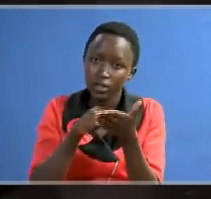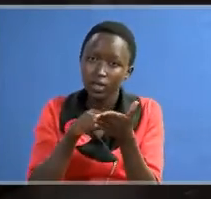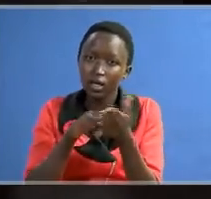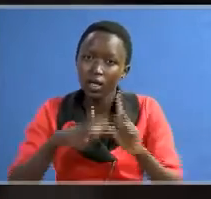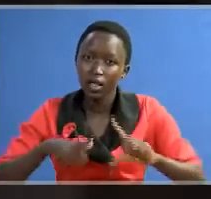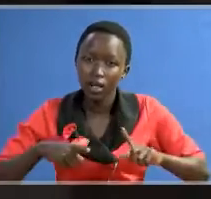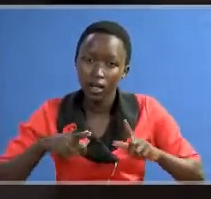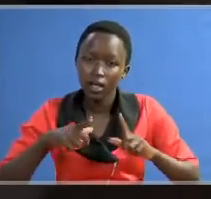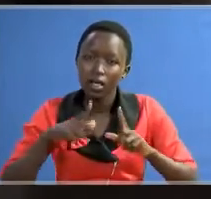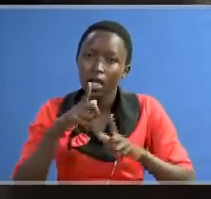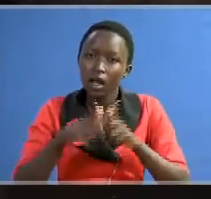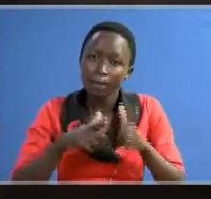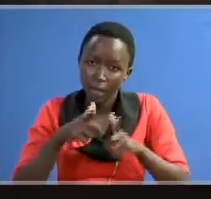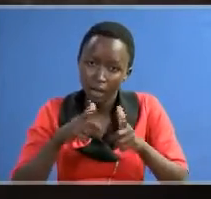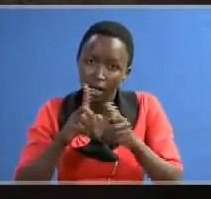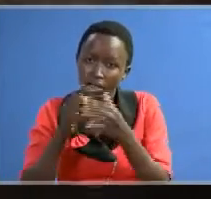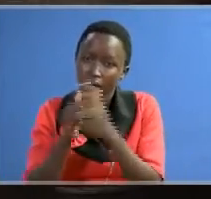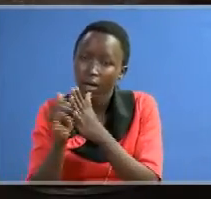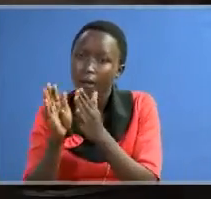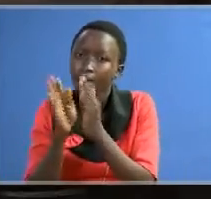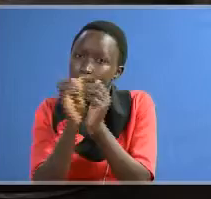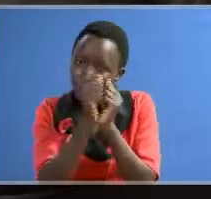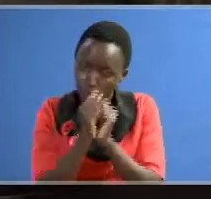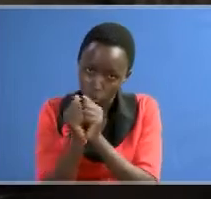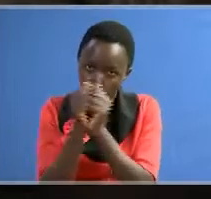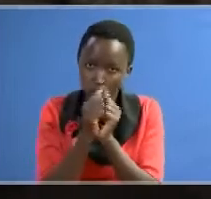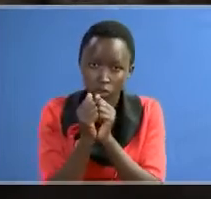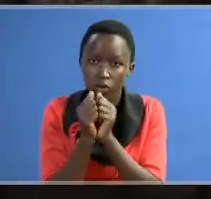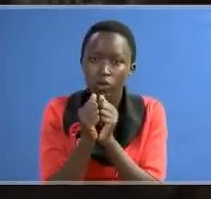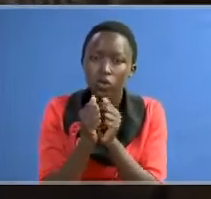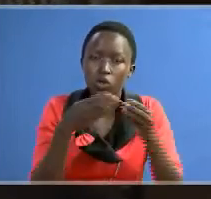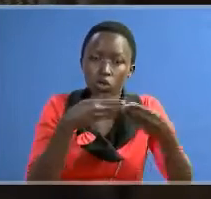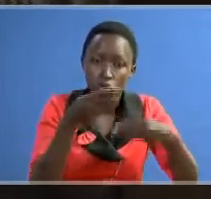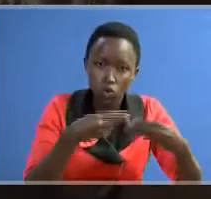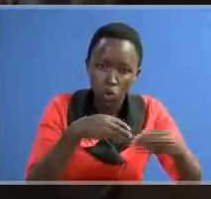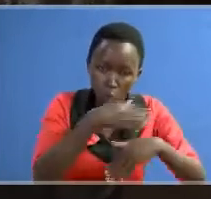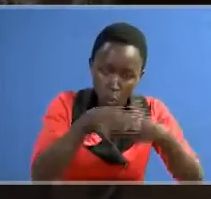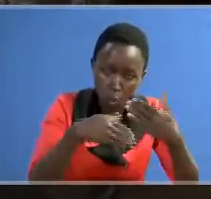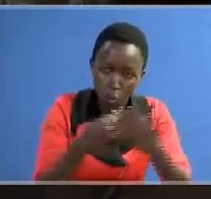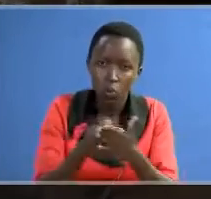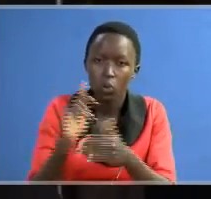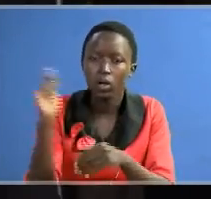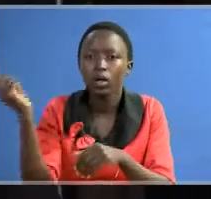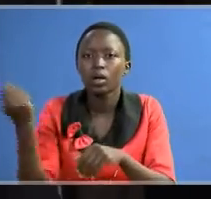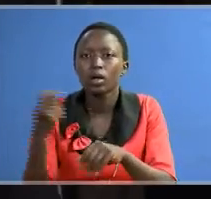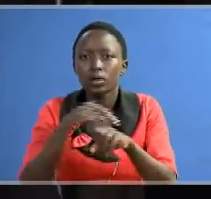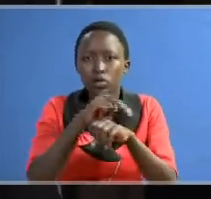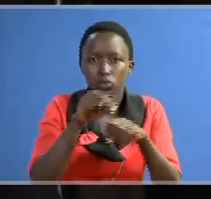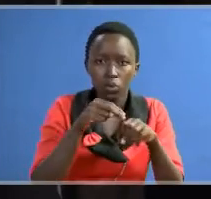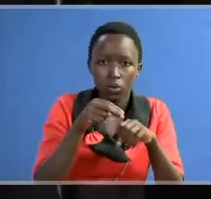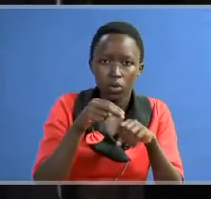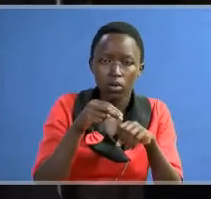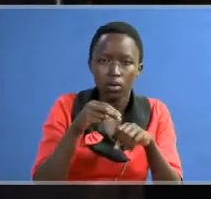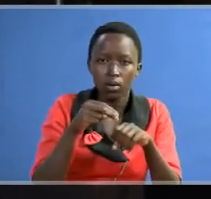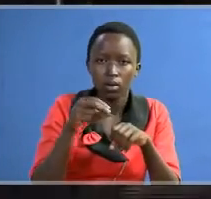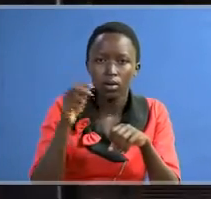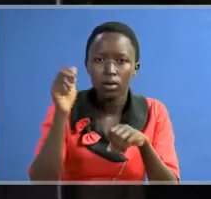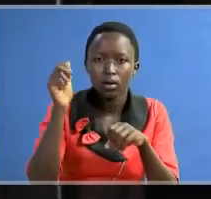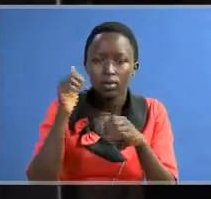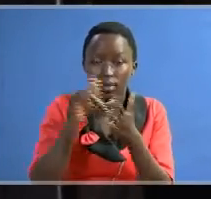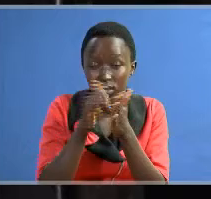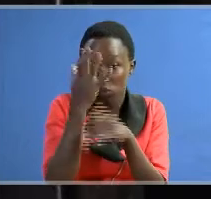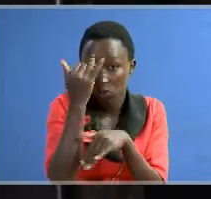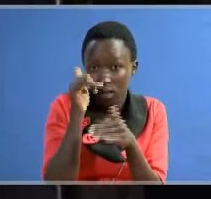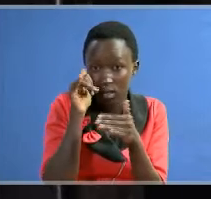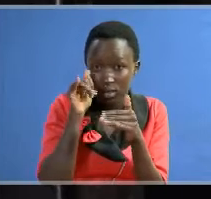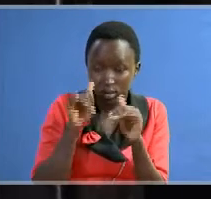his library, in his house, also be together. He sold them also, all of them, to the Kenya National Archives. And that's why they are